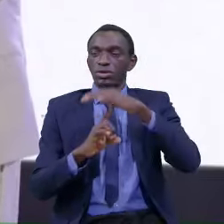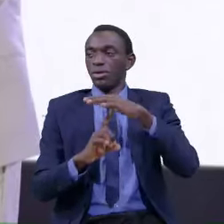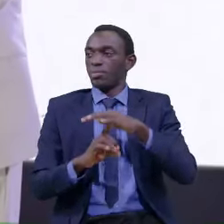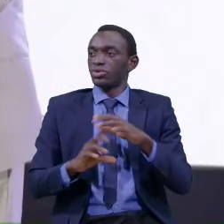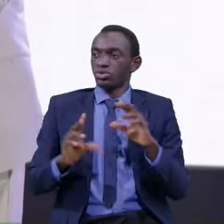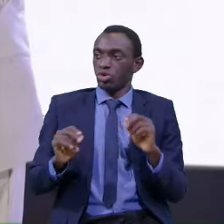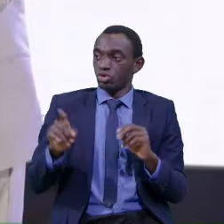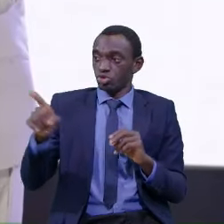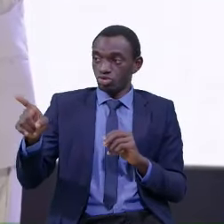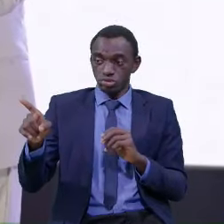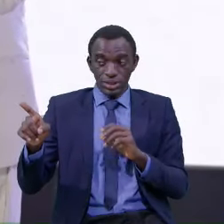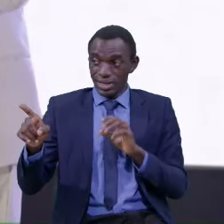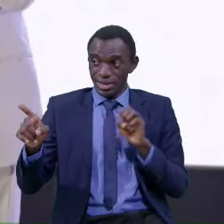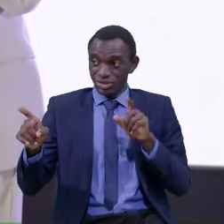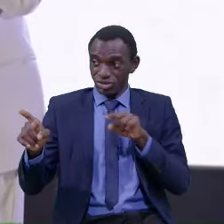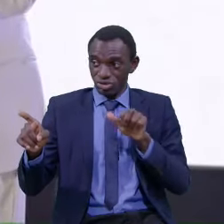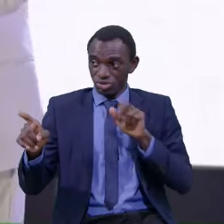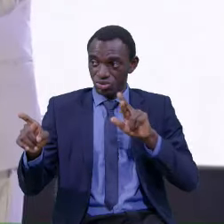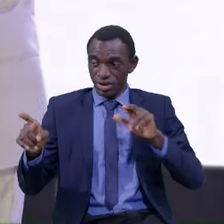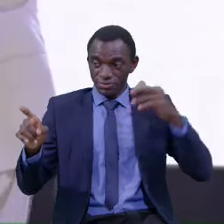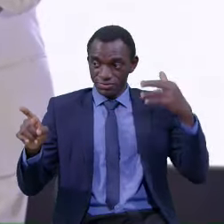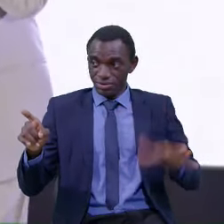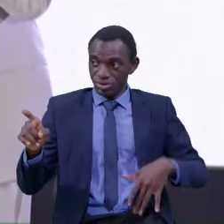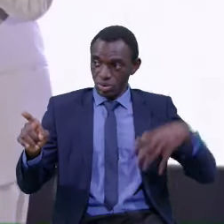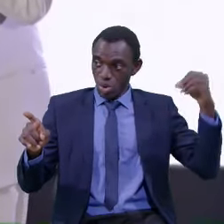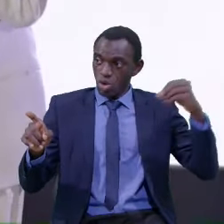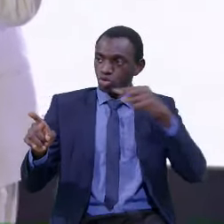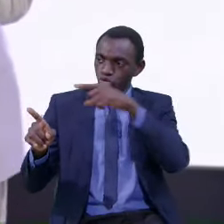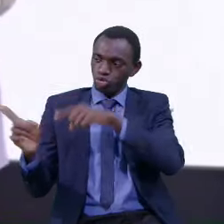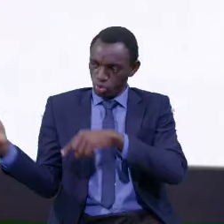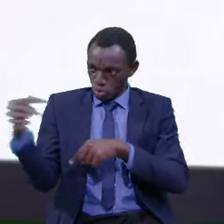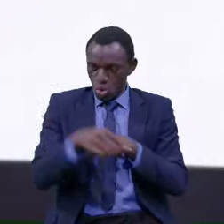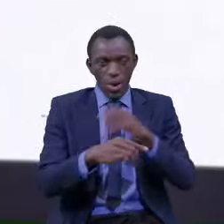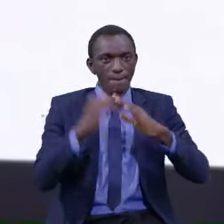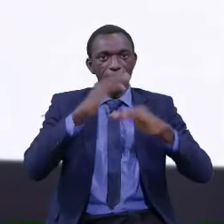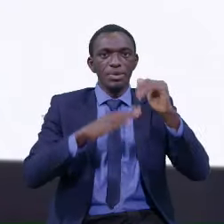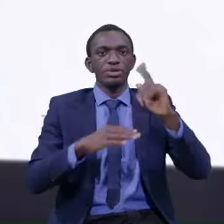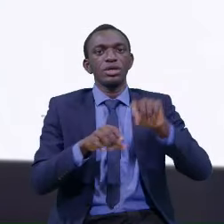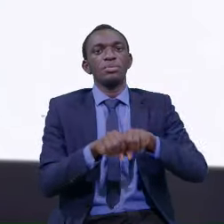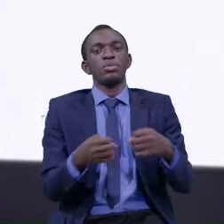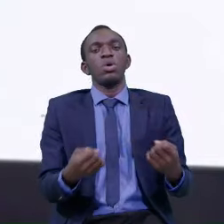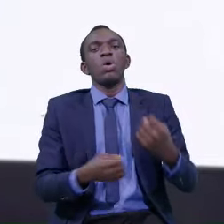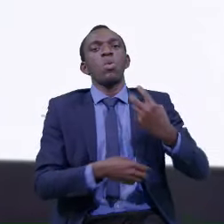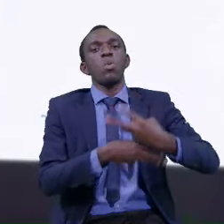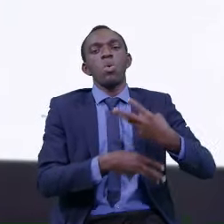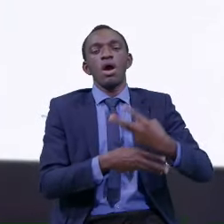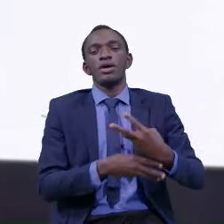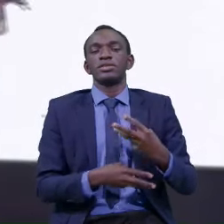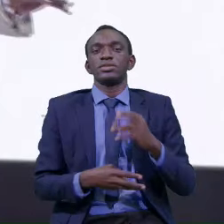build the broken walls. That's the goal. Peter and Andrew,